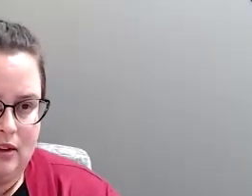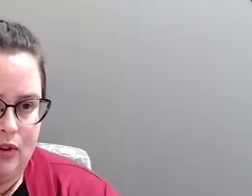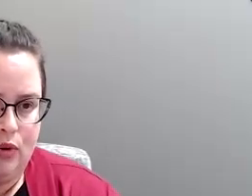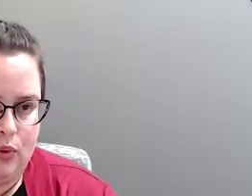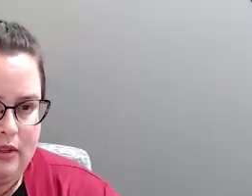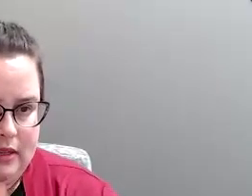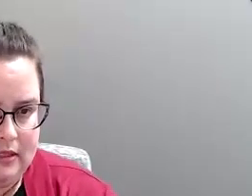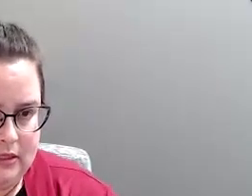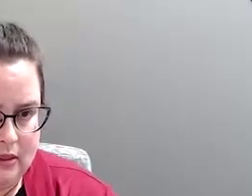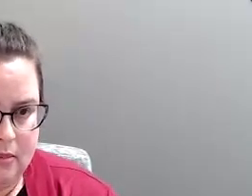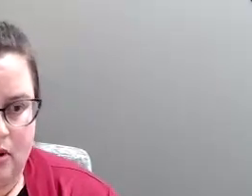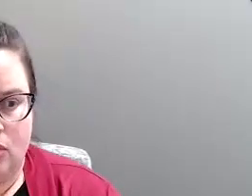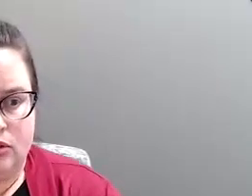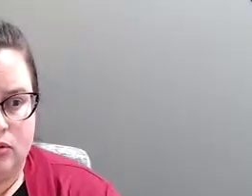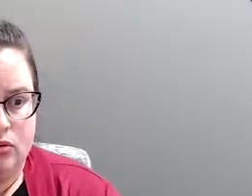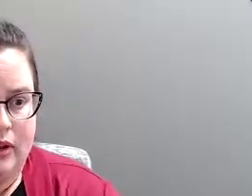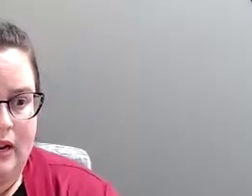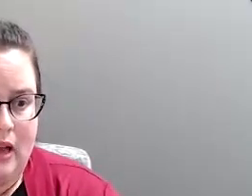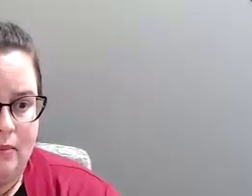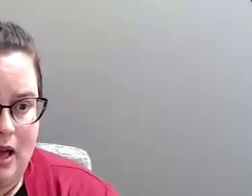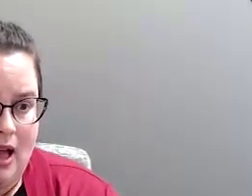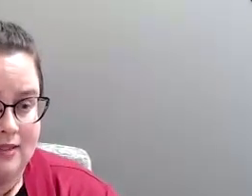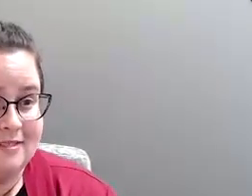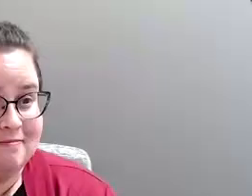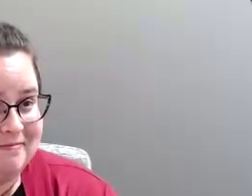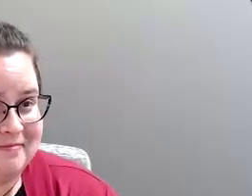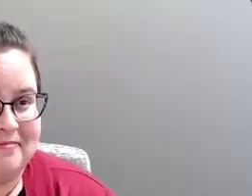attendance. But also great time to ask questions.